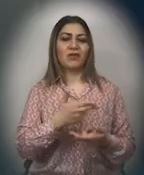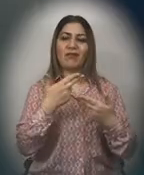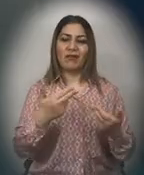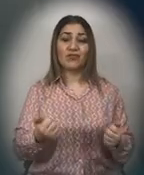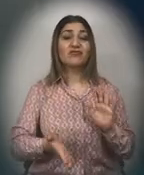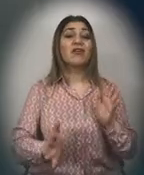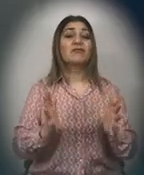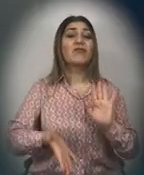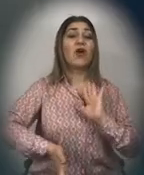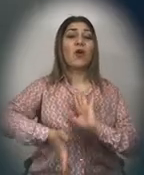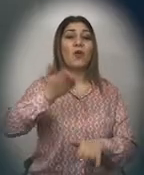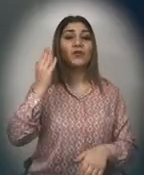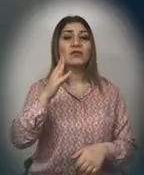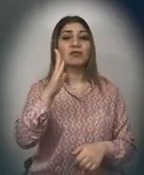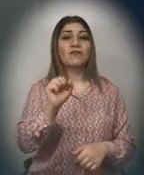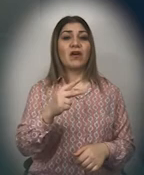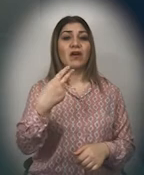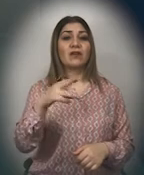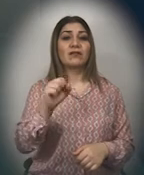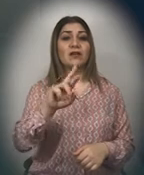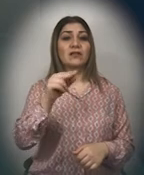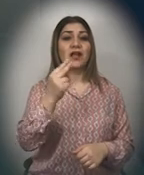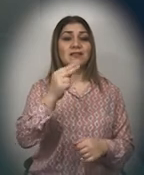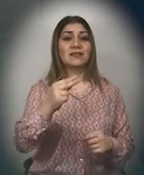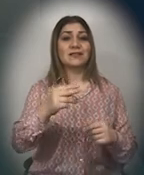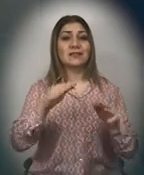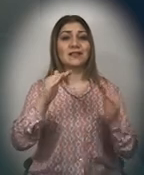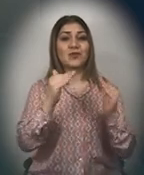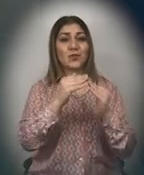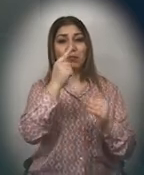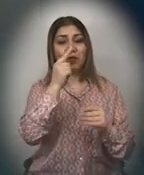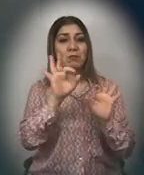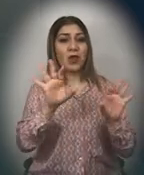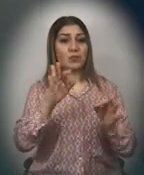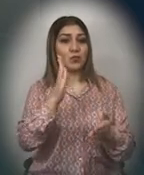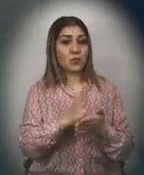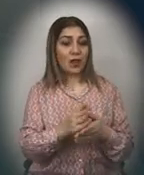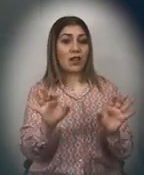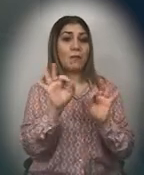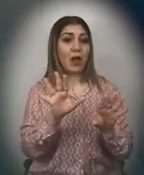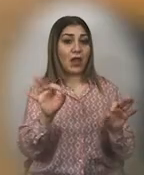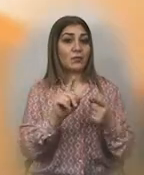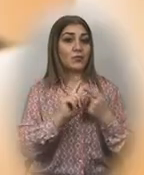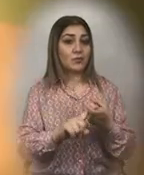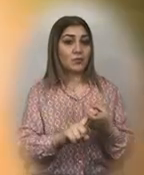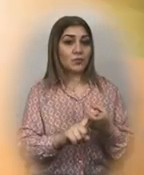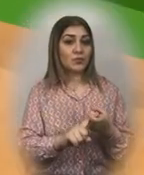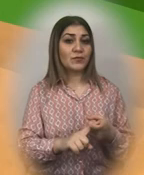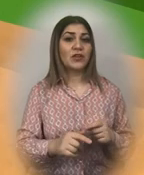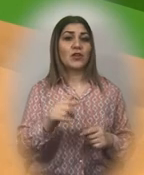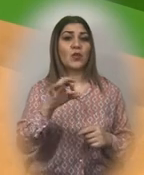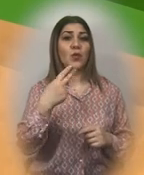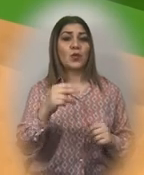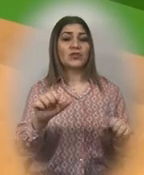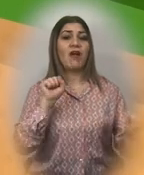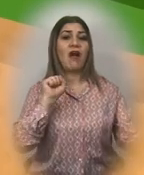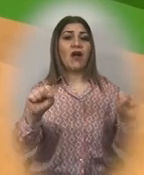yes so long that people have even made up folktales regarding the vardanyat's caravan series the story has it that suniman the